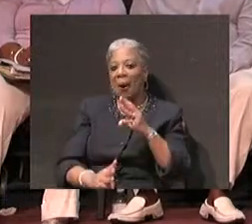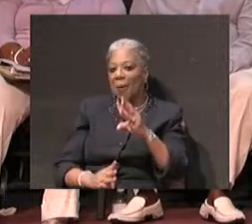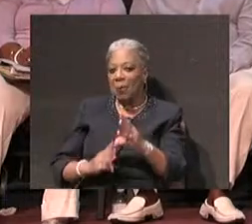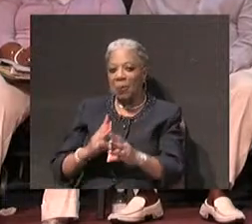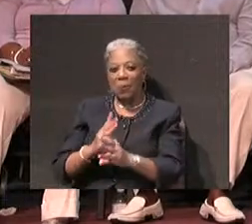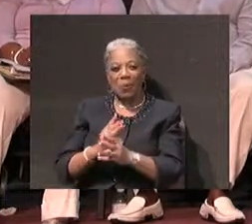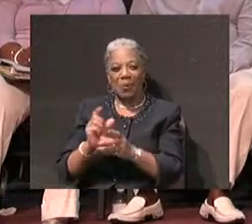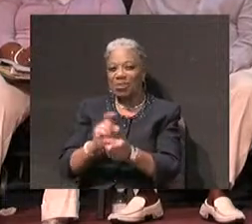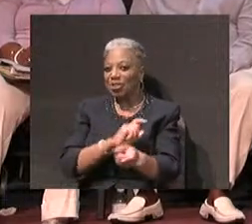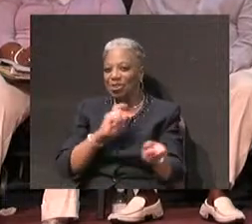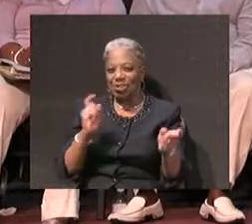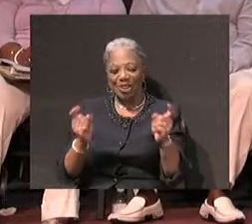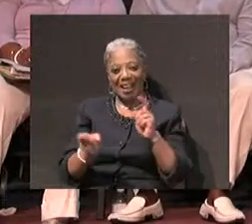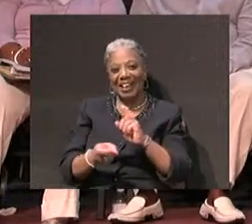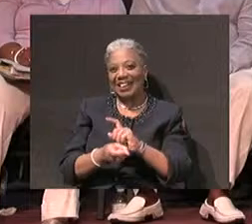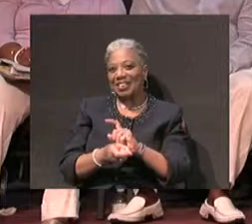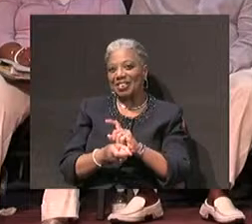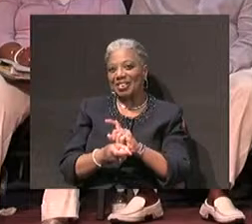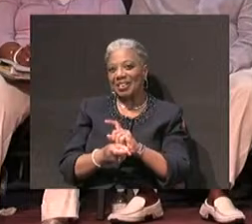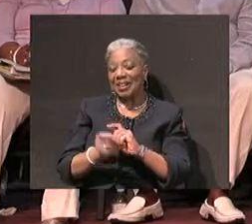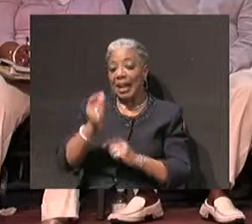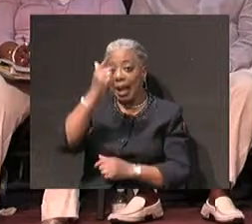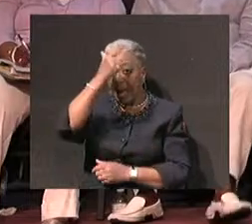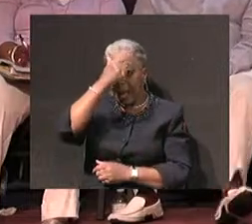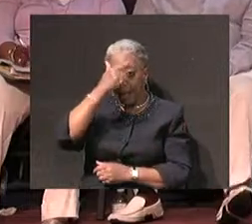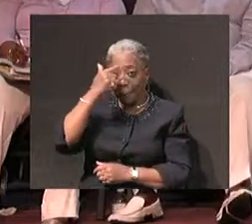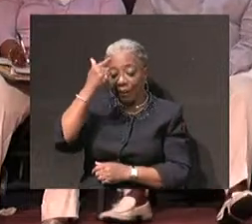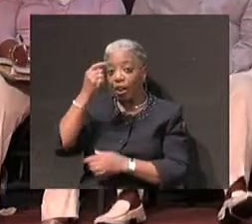And just because you don't understand it now